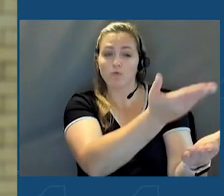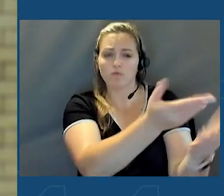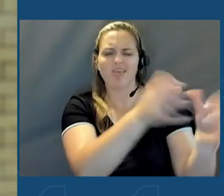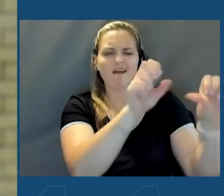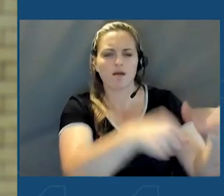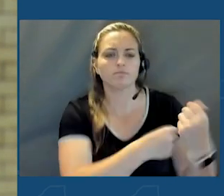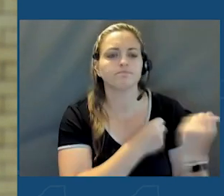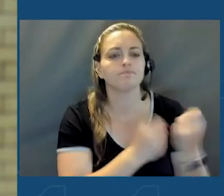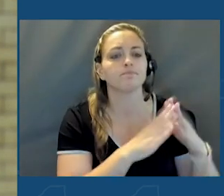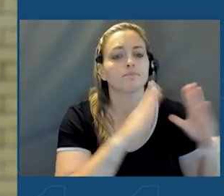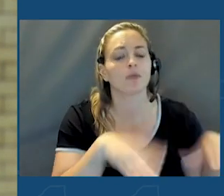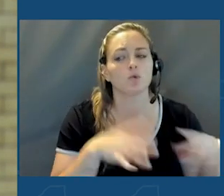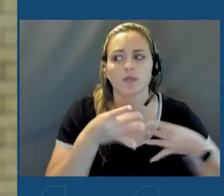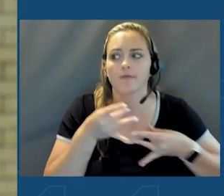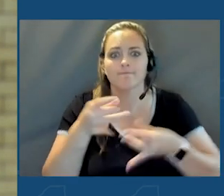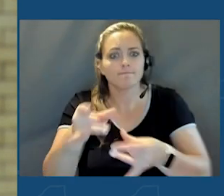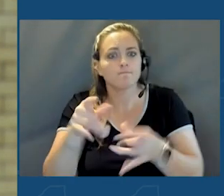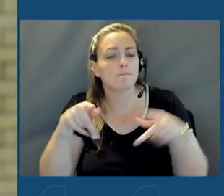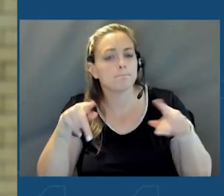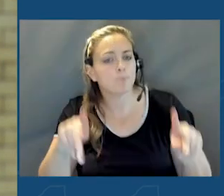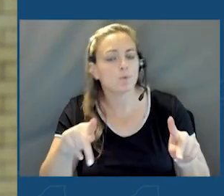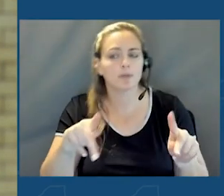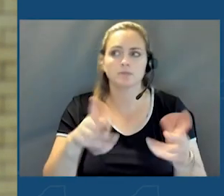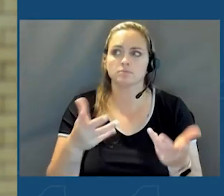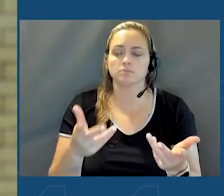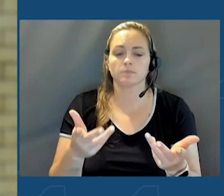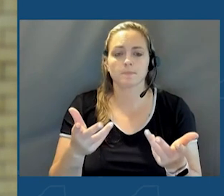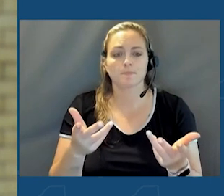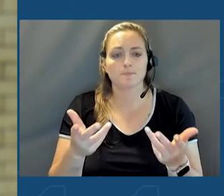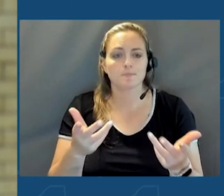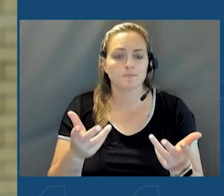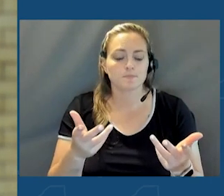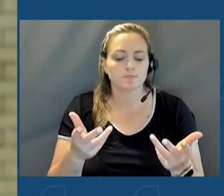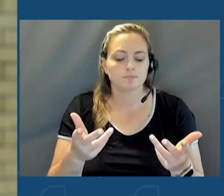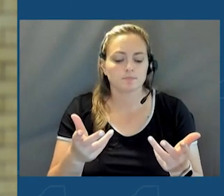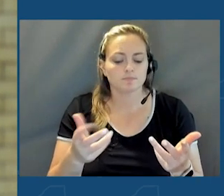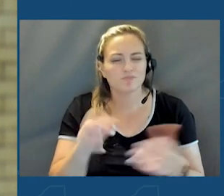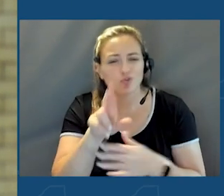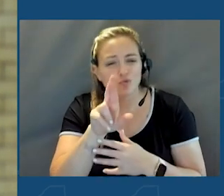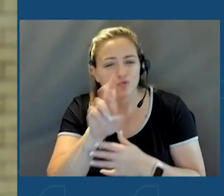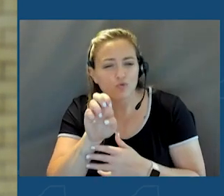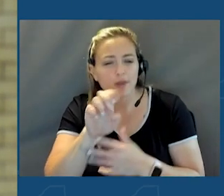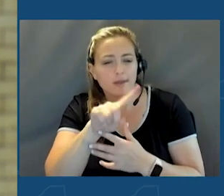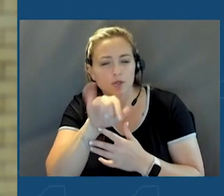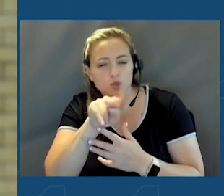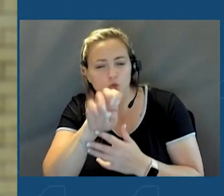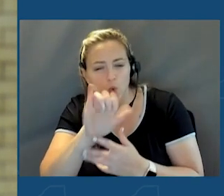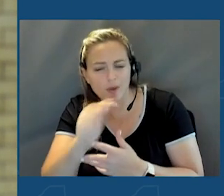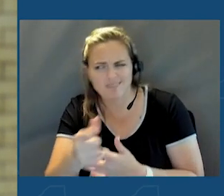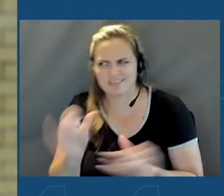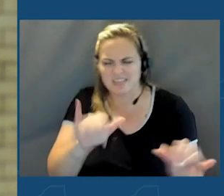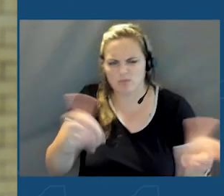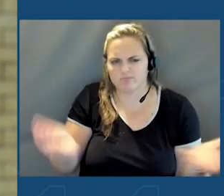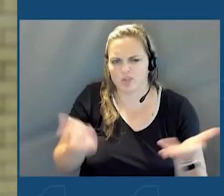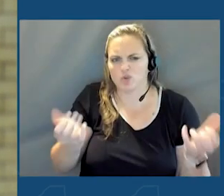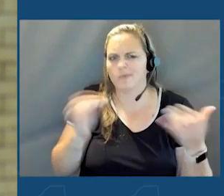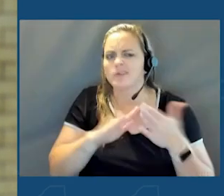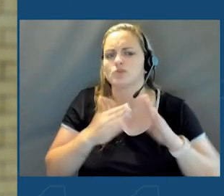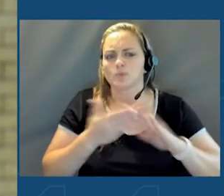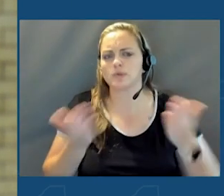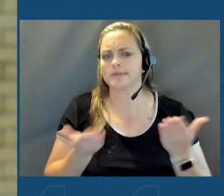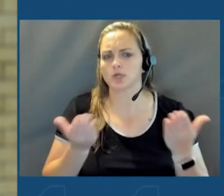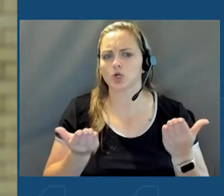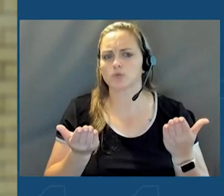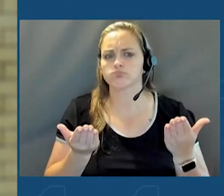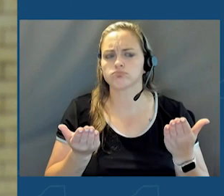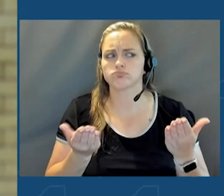like streamlining permits and adopting rezonings, like we've done right here, because a lot of communities, they all